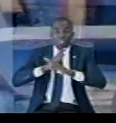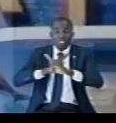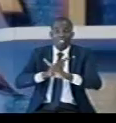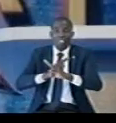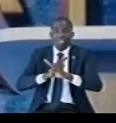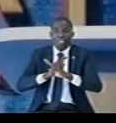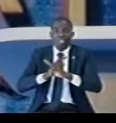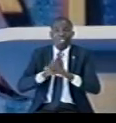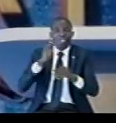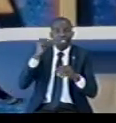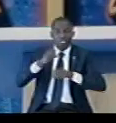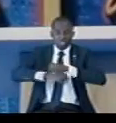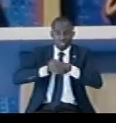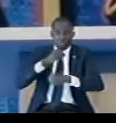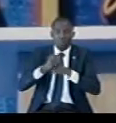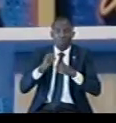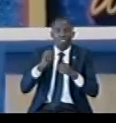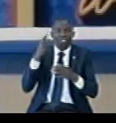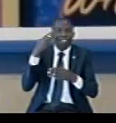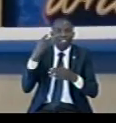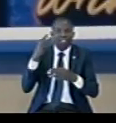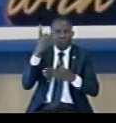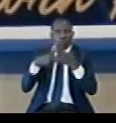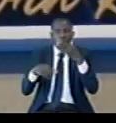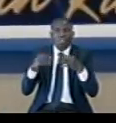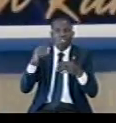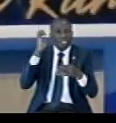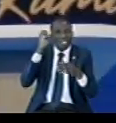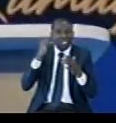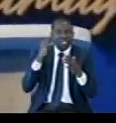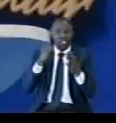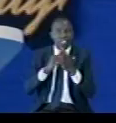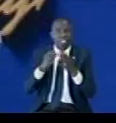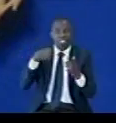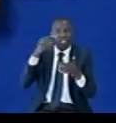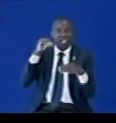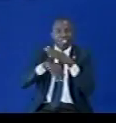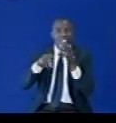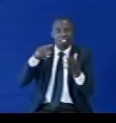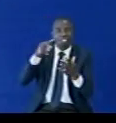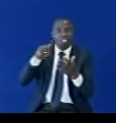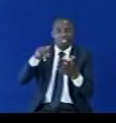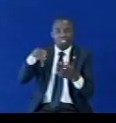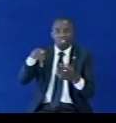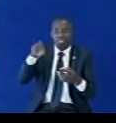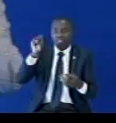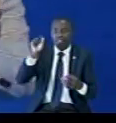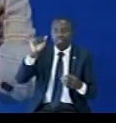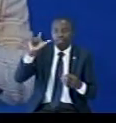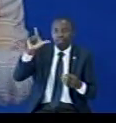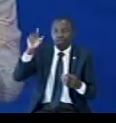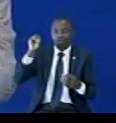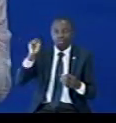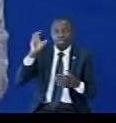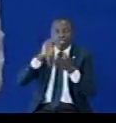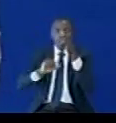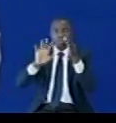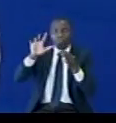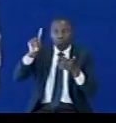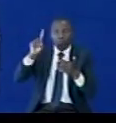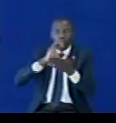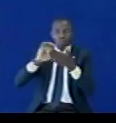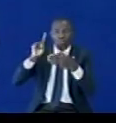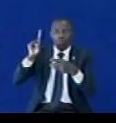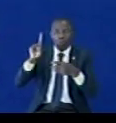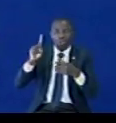the suffering. Look at what he did. He said in Psalm 51, verse 1, have mercy upon